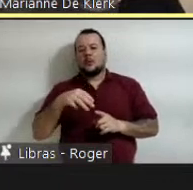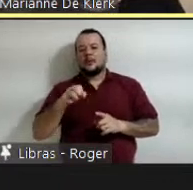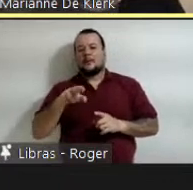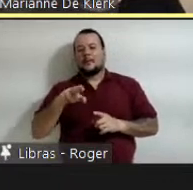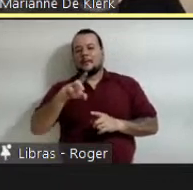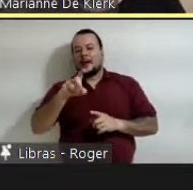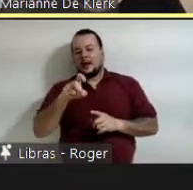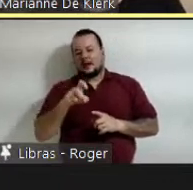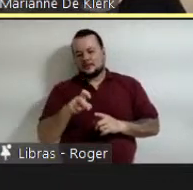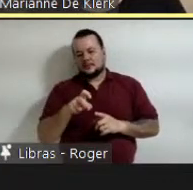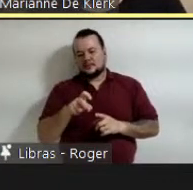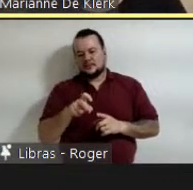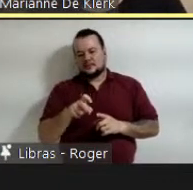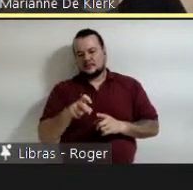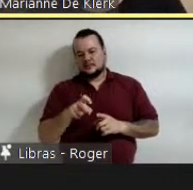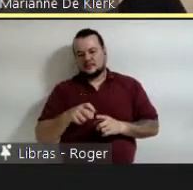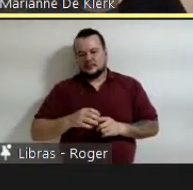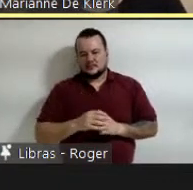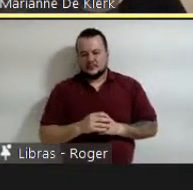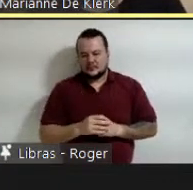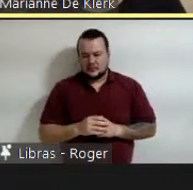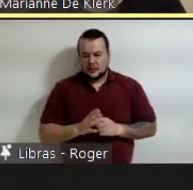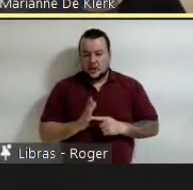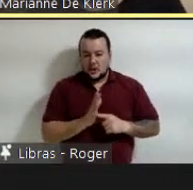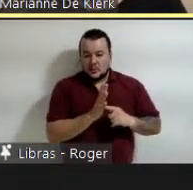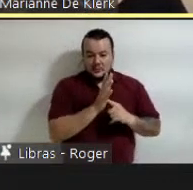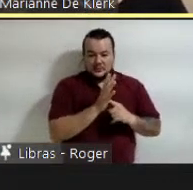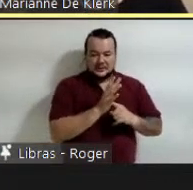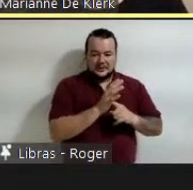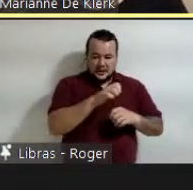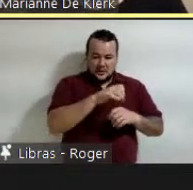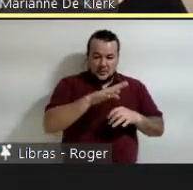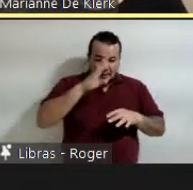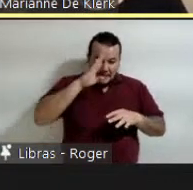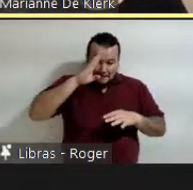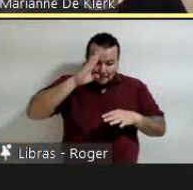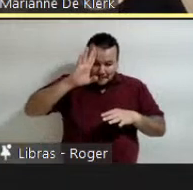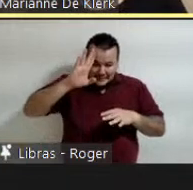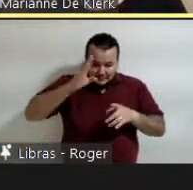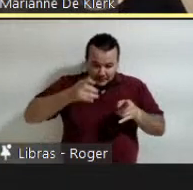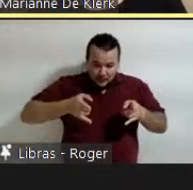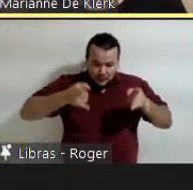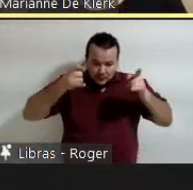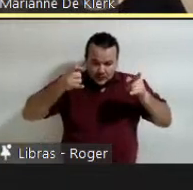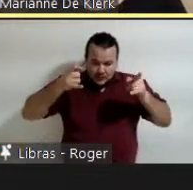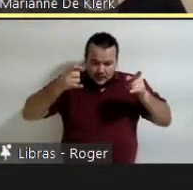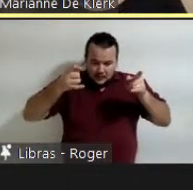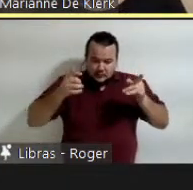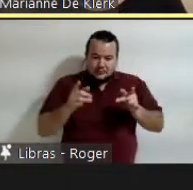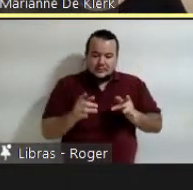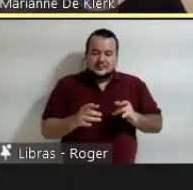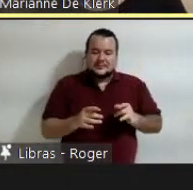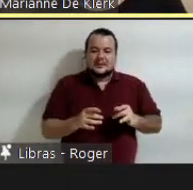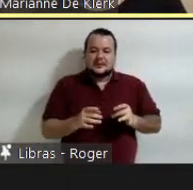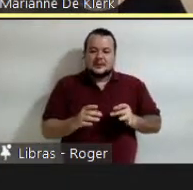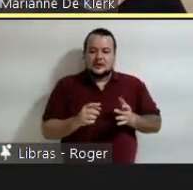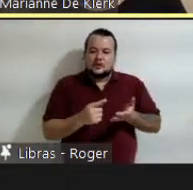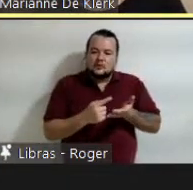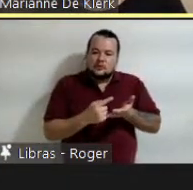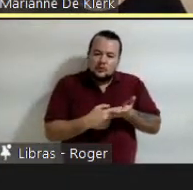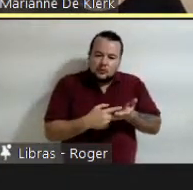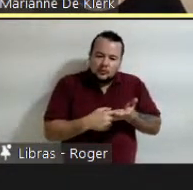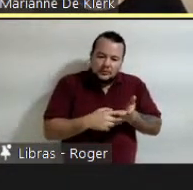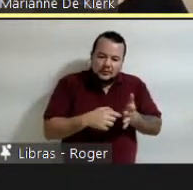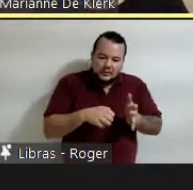arcade below that culminates in this circular staircase. And these are the very finely detailed drawings that Eaton did for